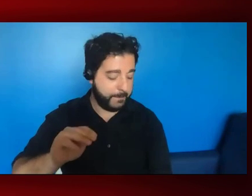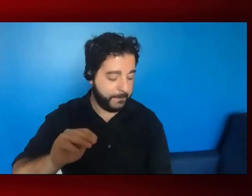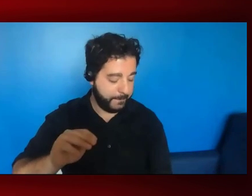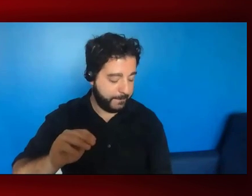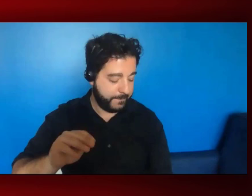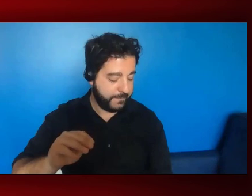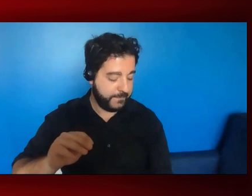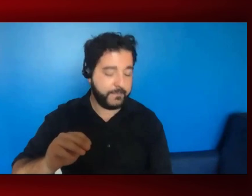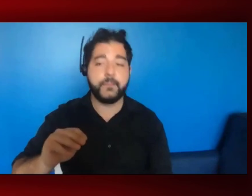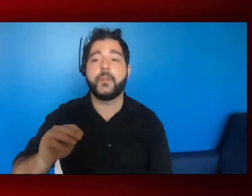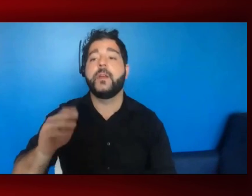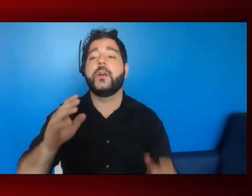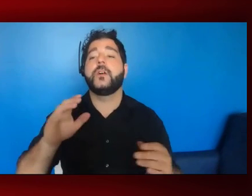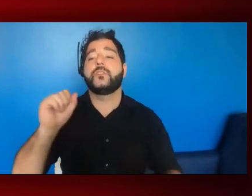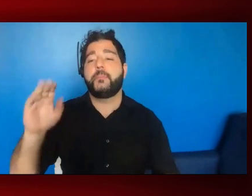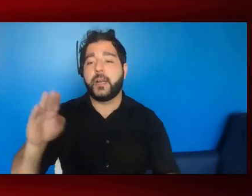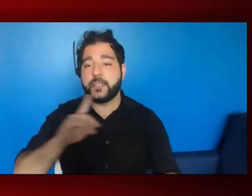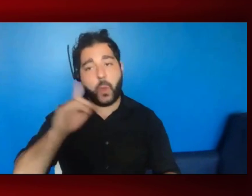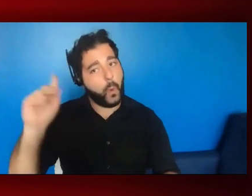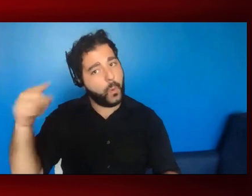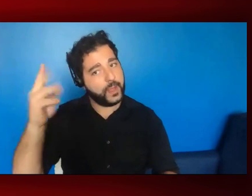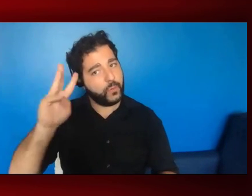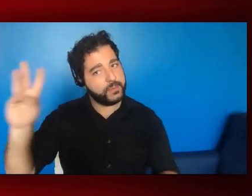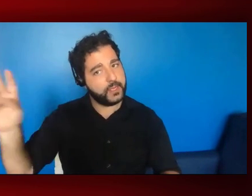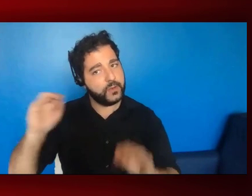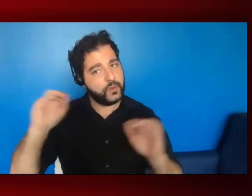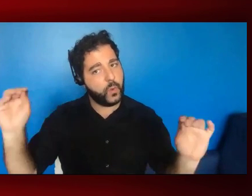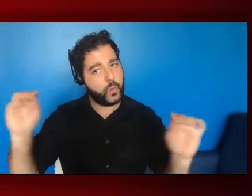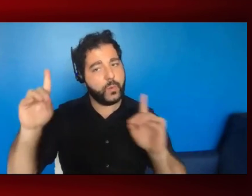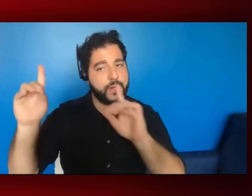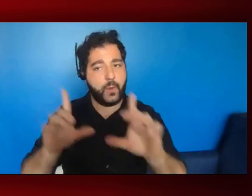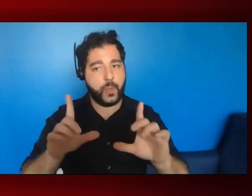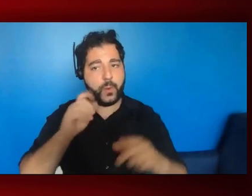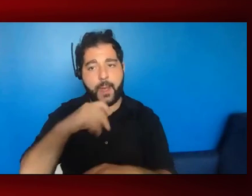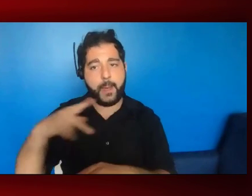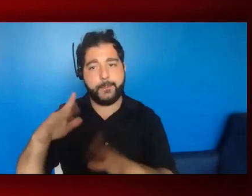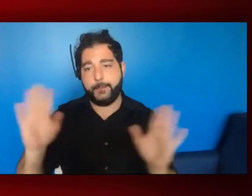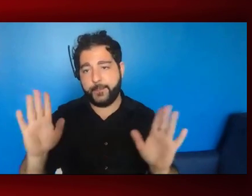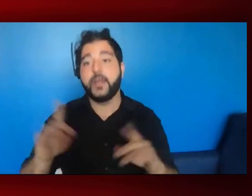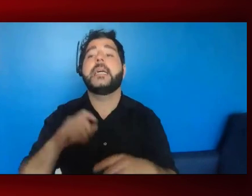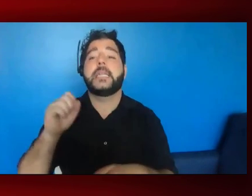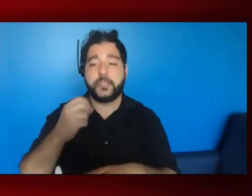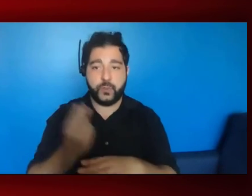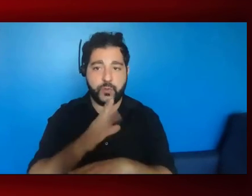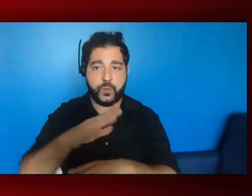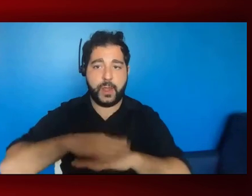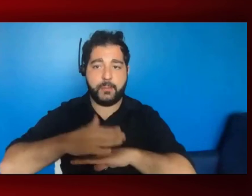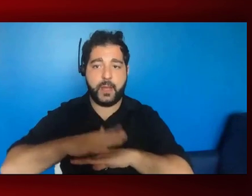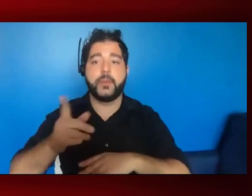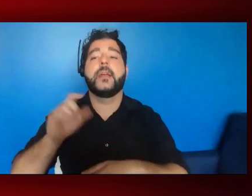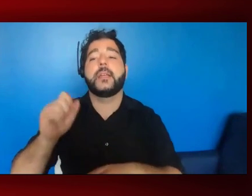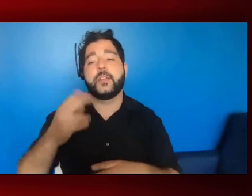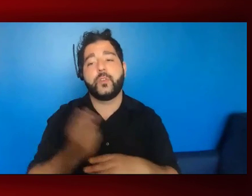The Soapbox is just a website, remember, there is nothing to download. Yes, use your laptop. Yes, use